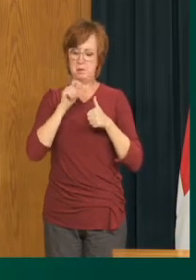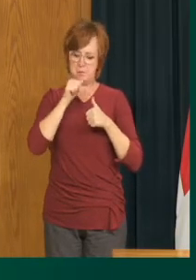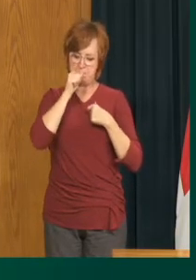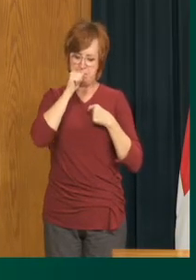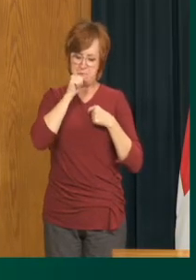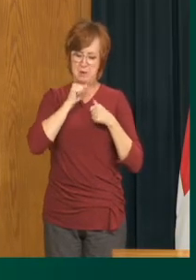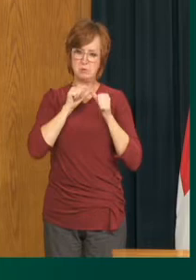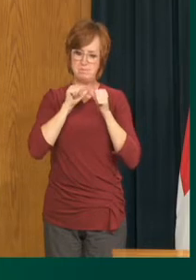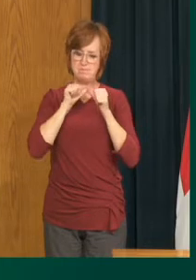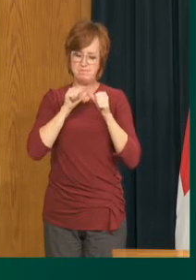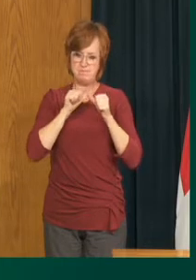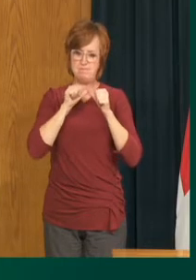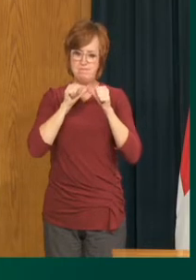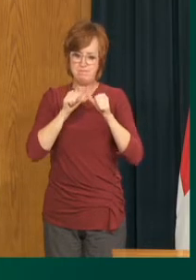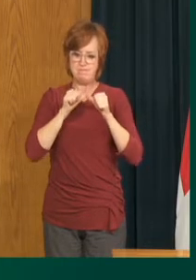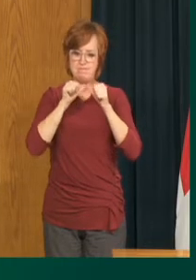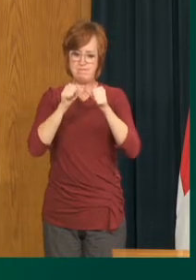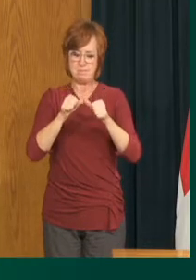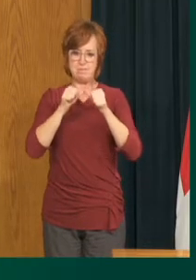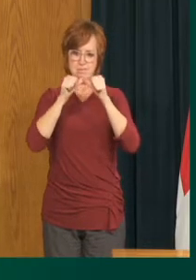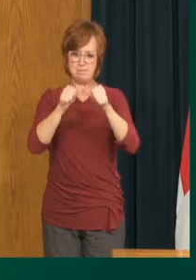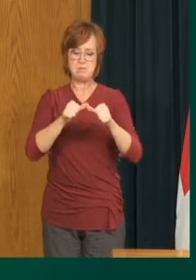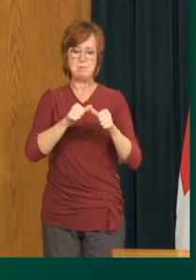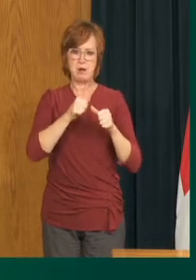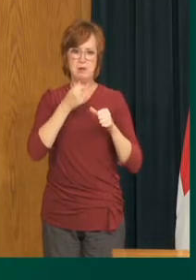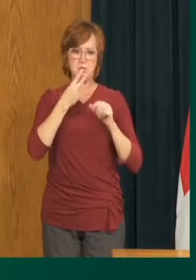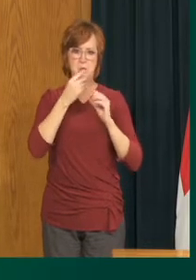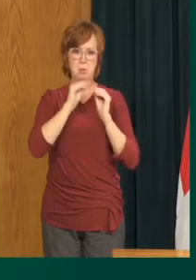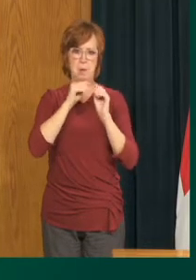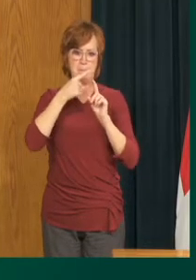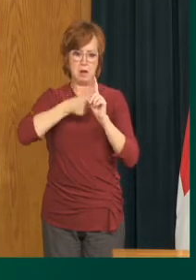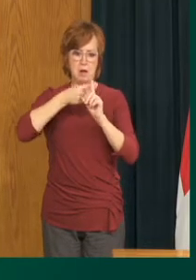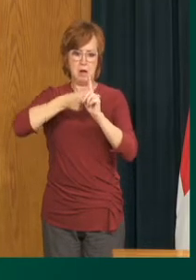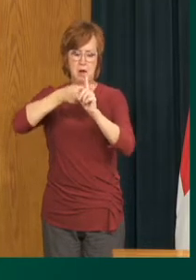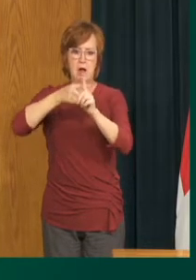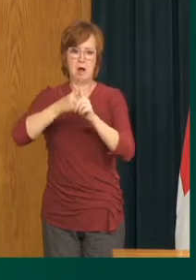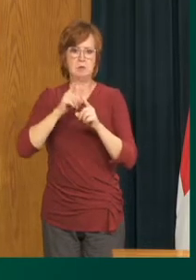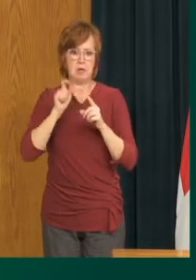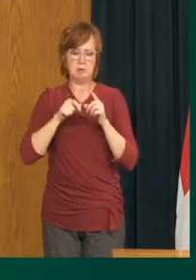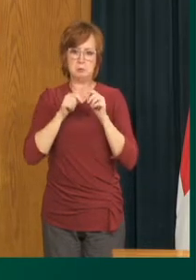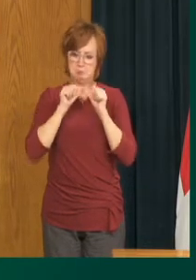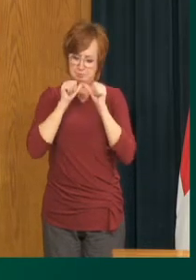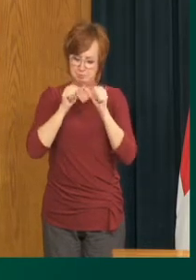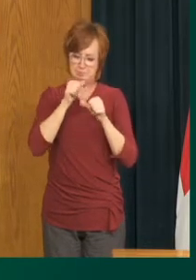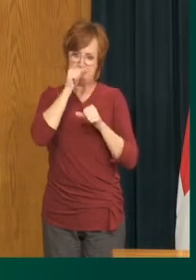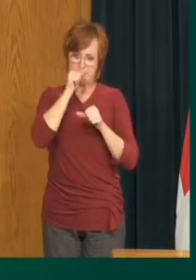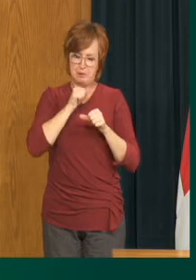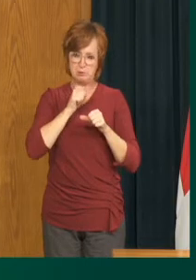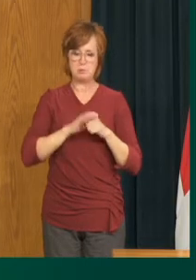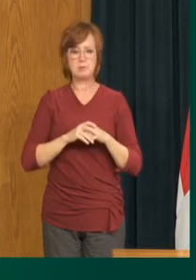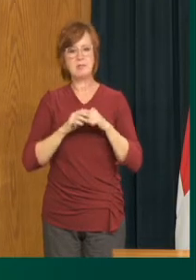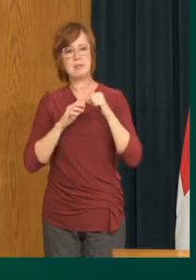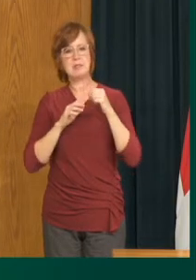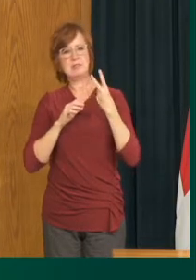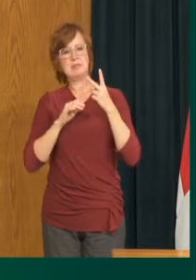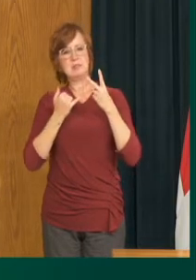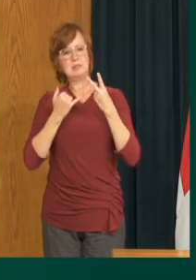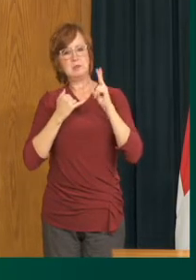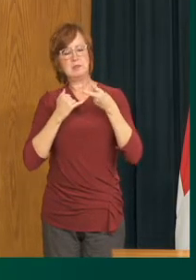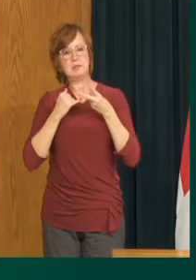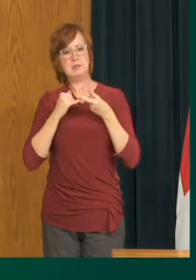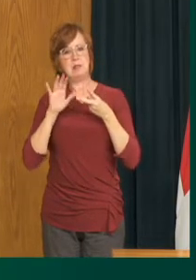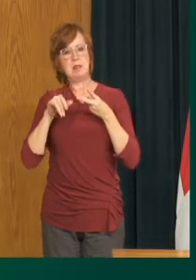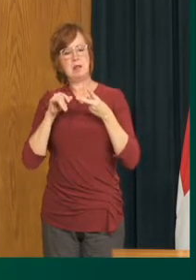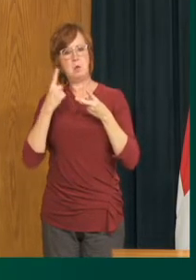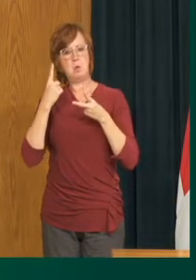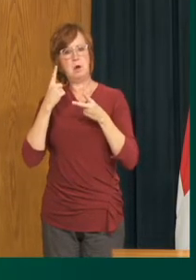need to continue in this way for the next several months. And then coming to the issue with the large event, the super